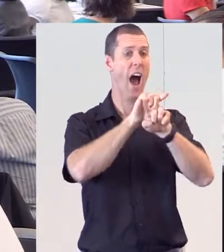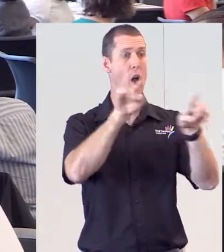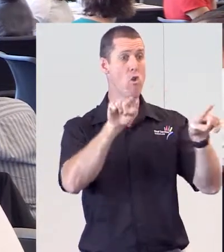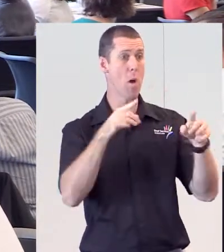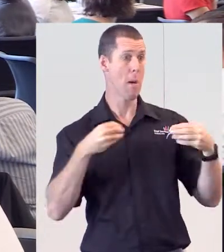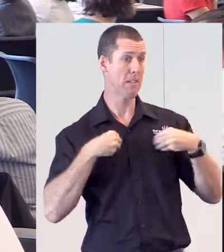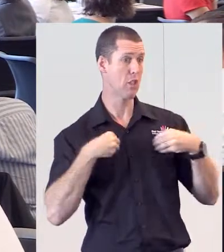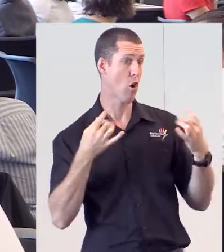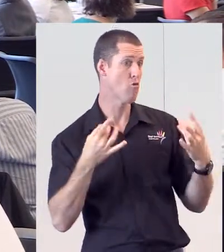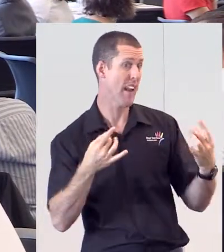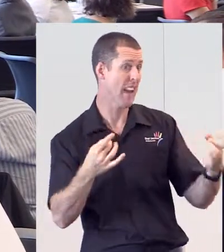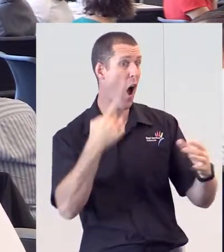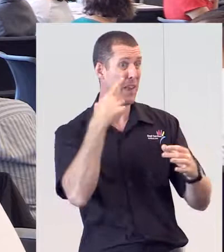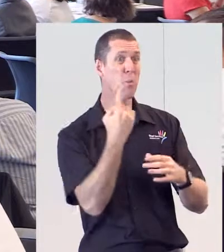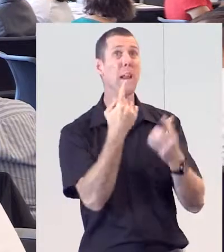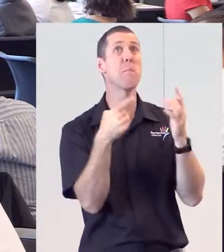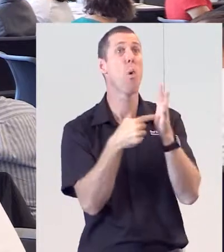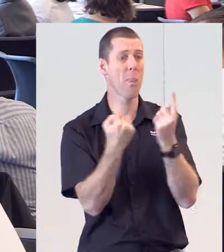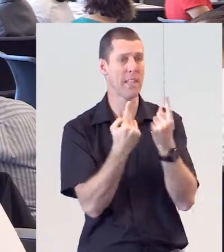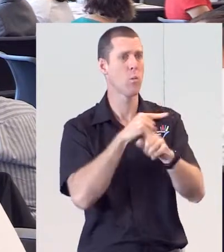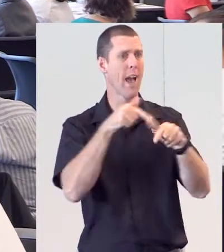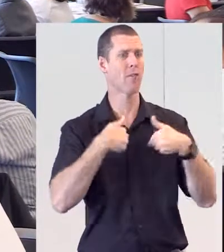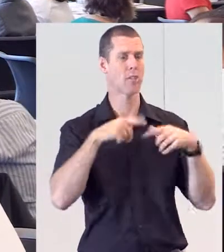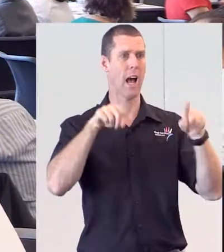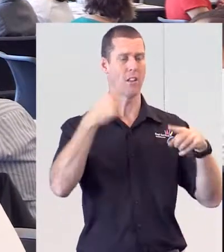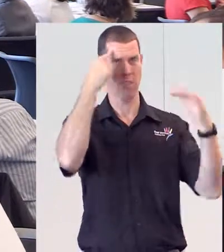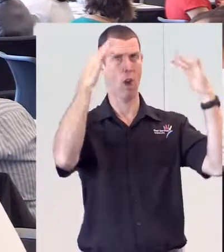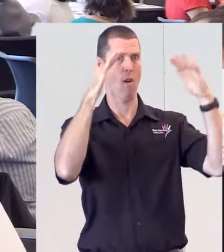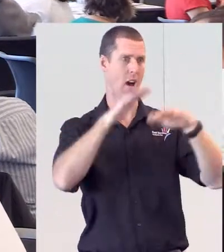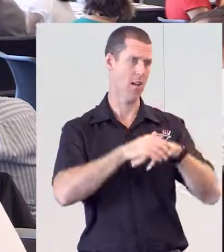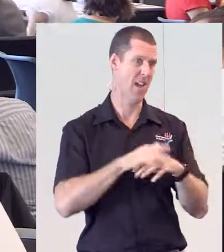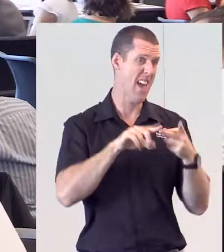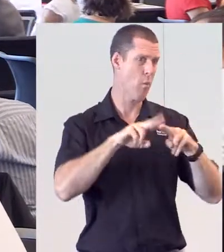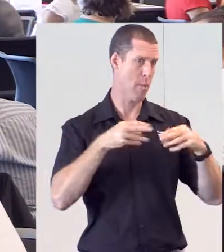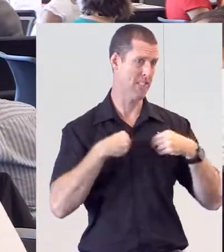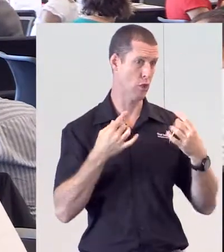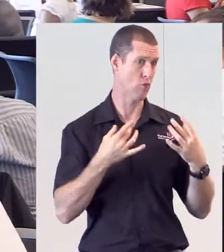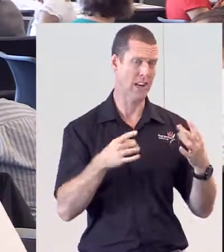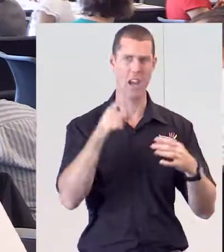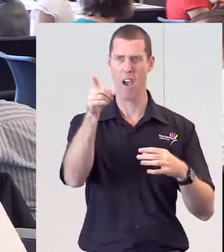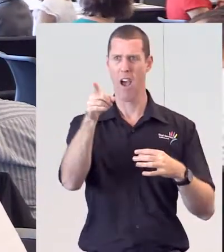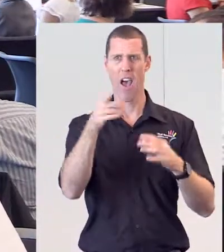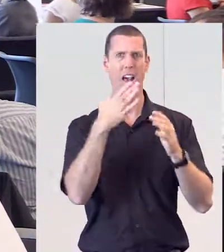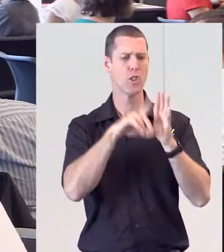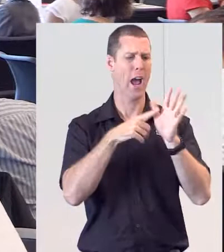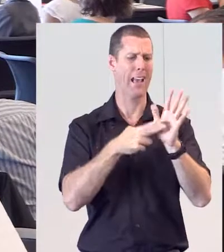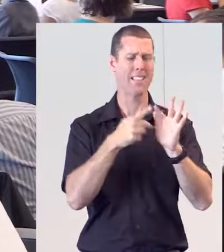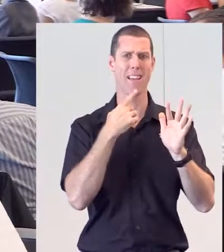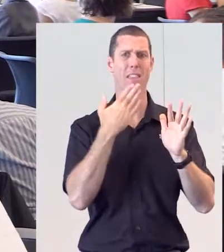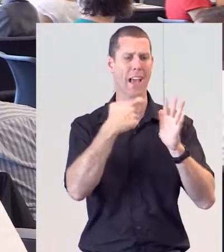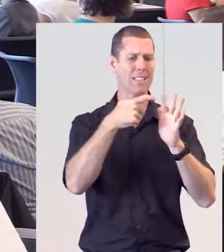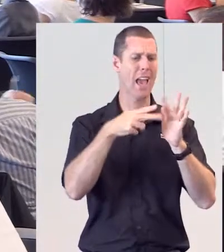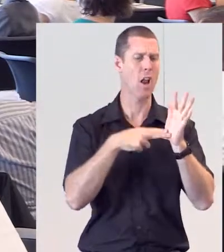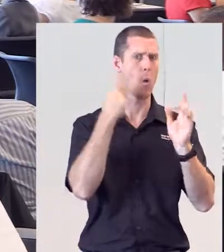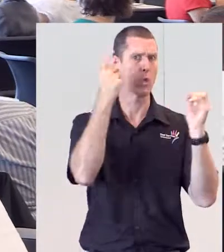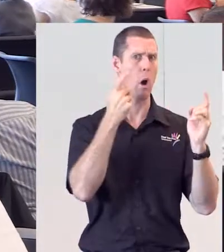that's fundamentally one of the important things we need to come to terms with. Thanks, Ken. I wasn't sure where that was going. I